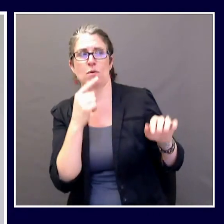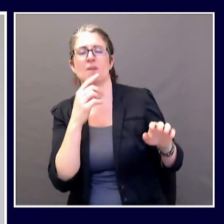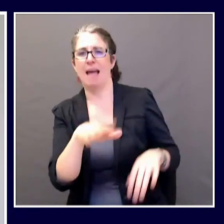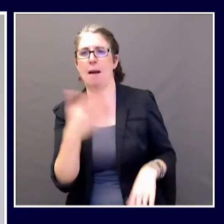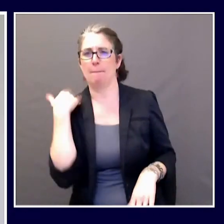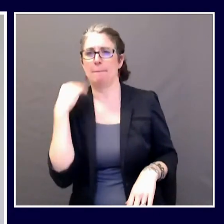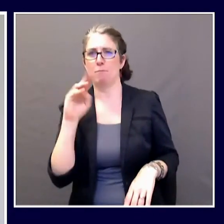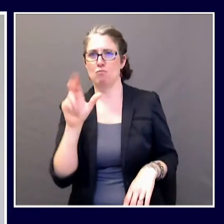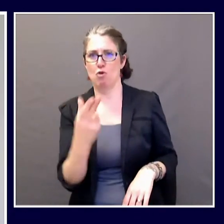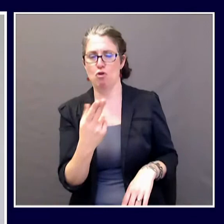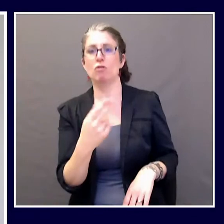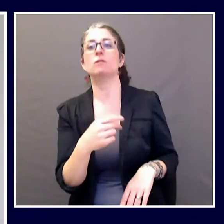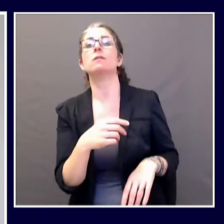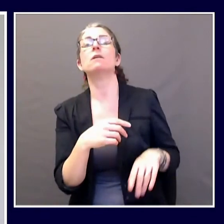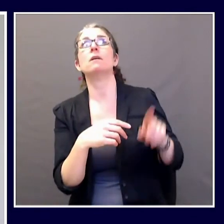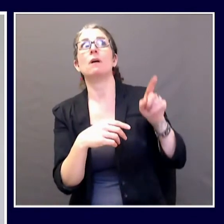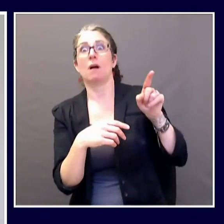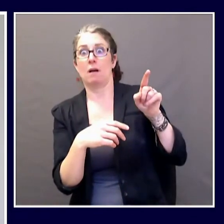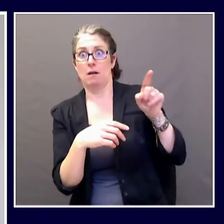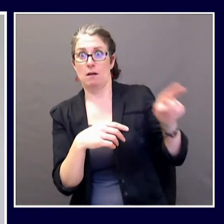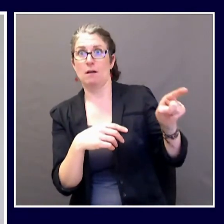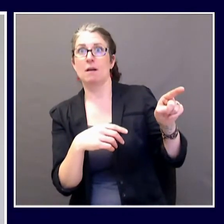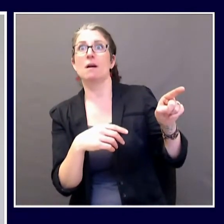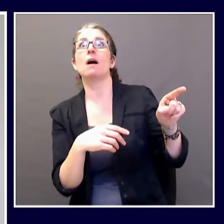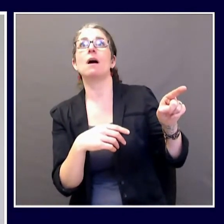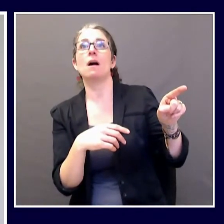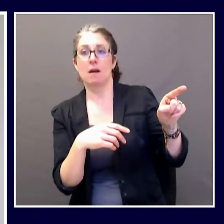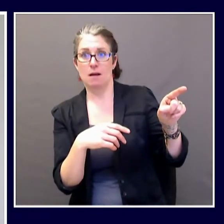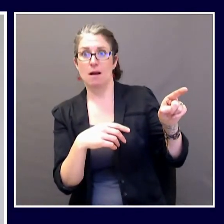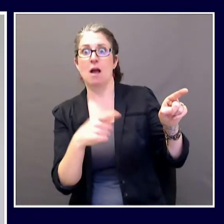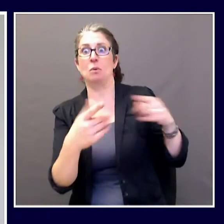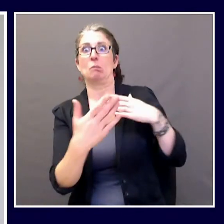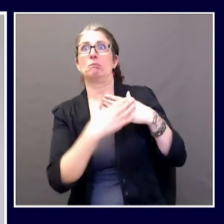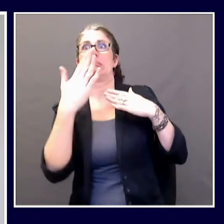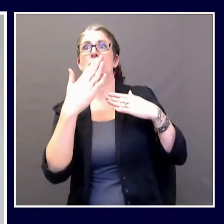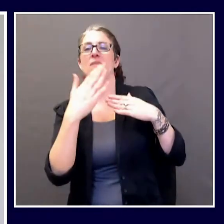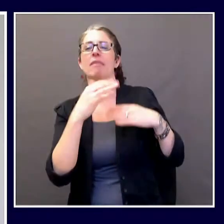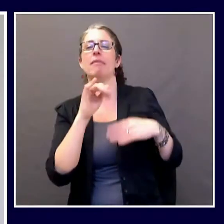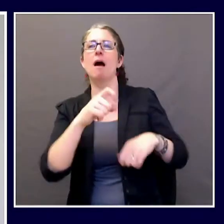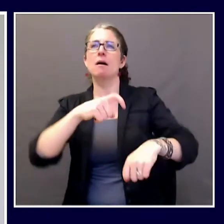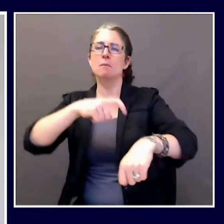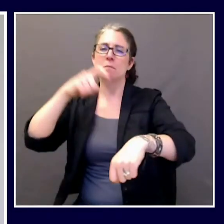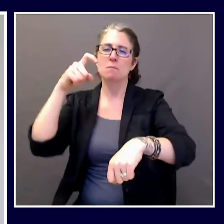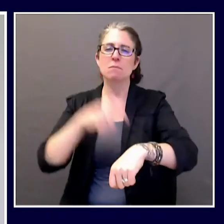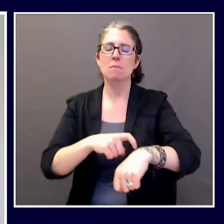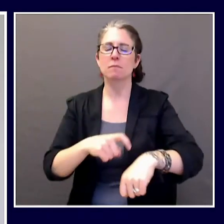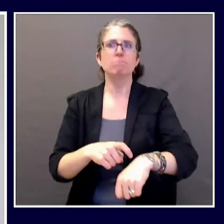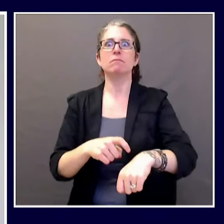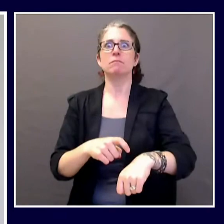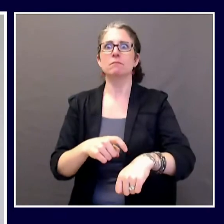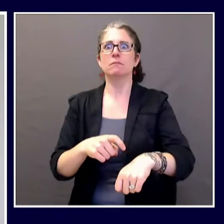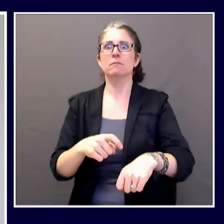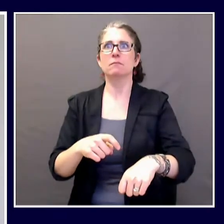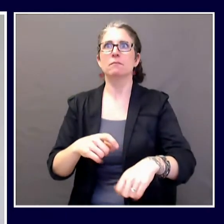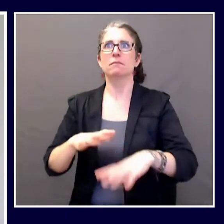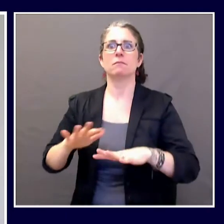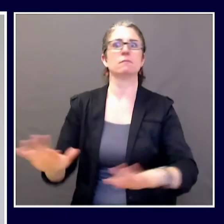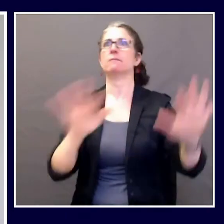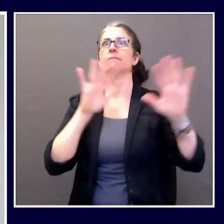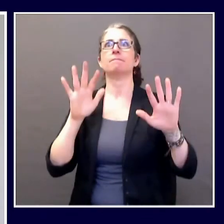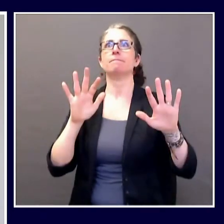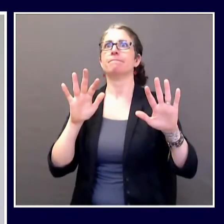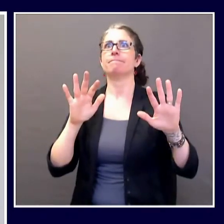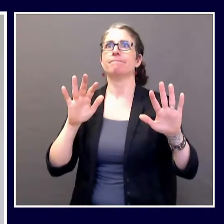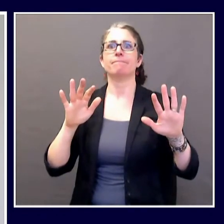and troubling the pandemic would be here in Maine? I can start, but I'd welcome Commissioner Lambrou's reflection as